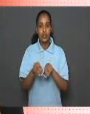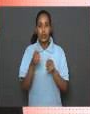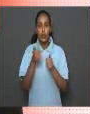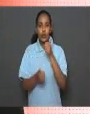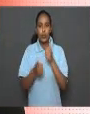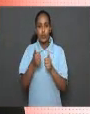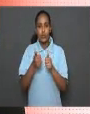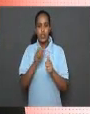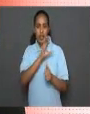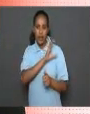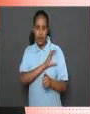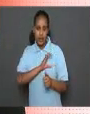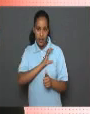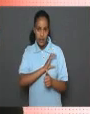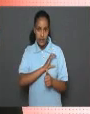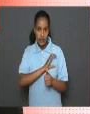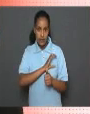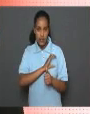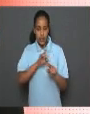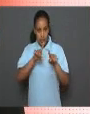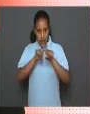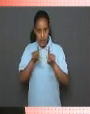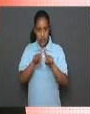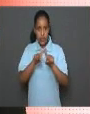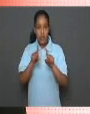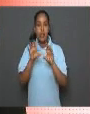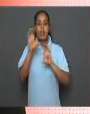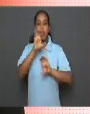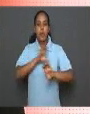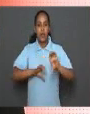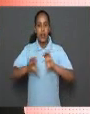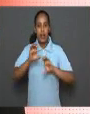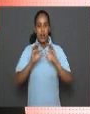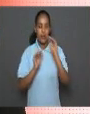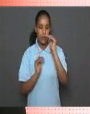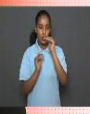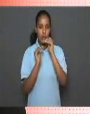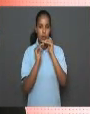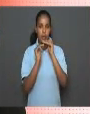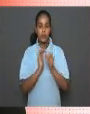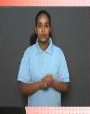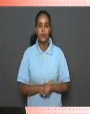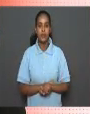which characterizes the dynamic chemical equilibrium.